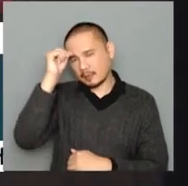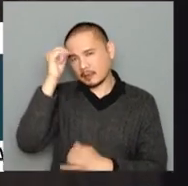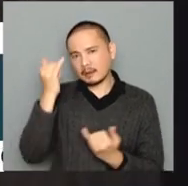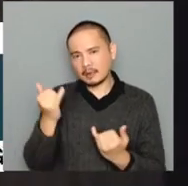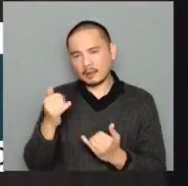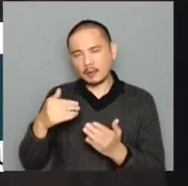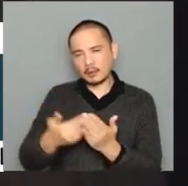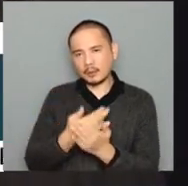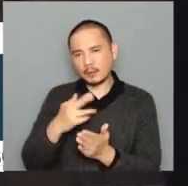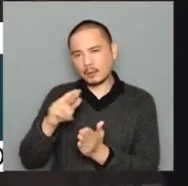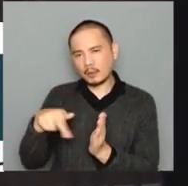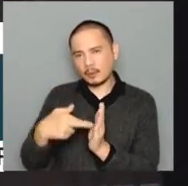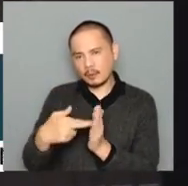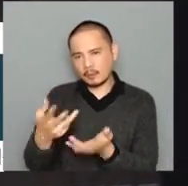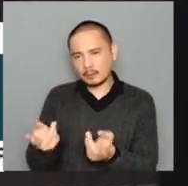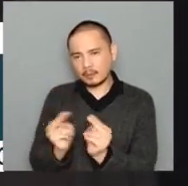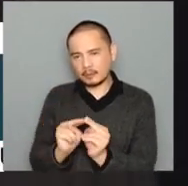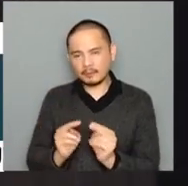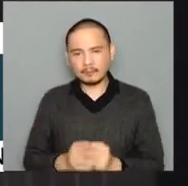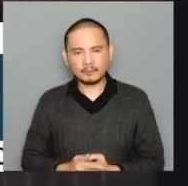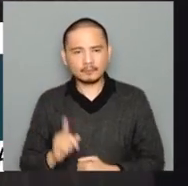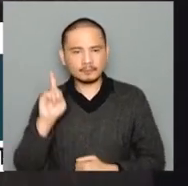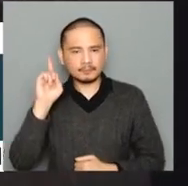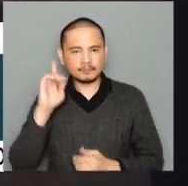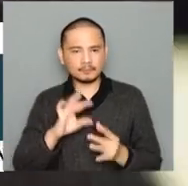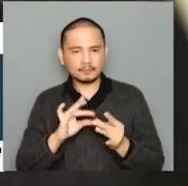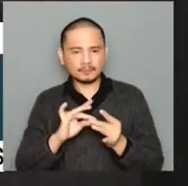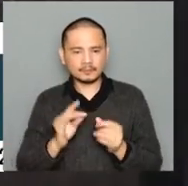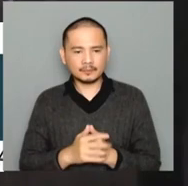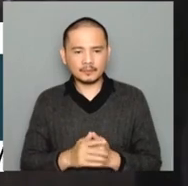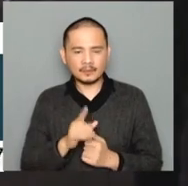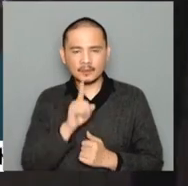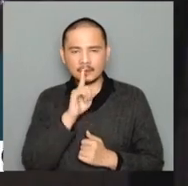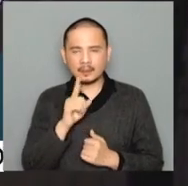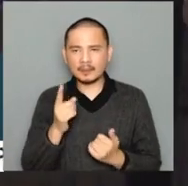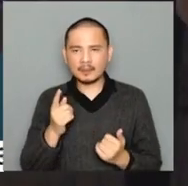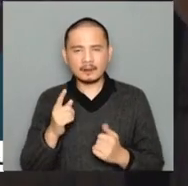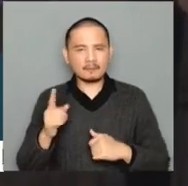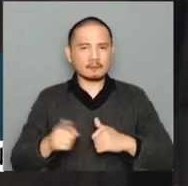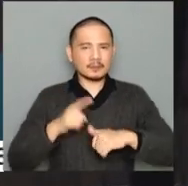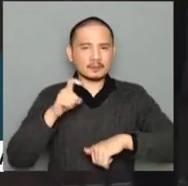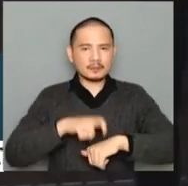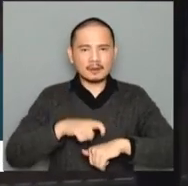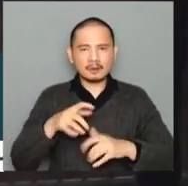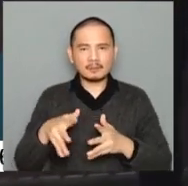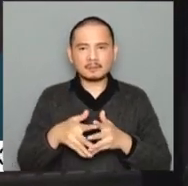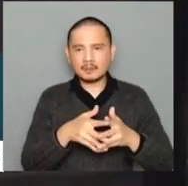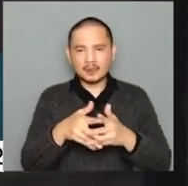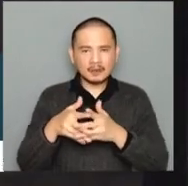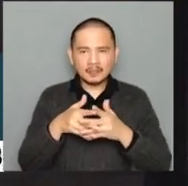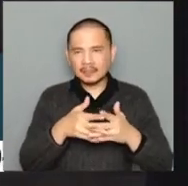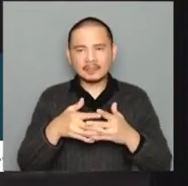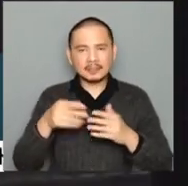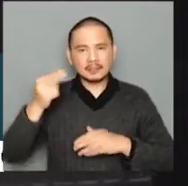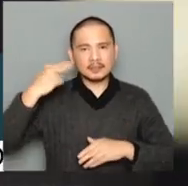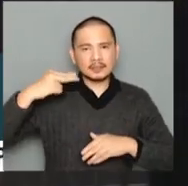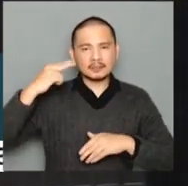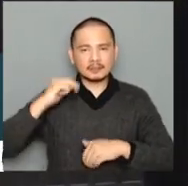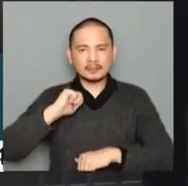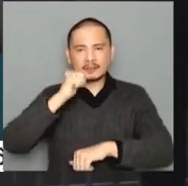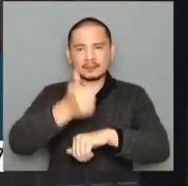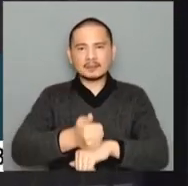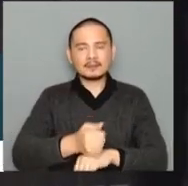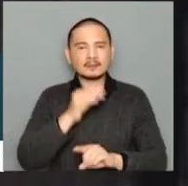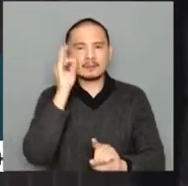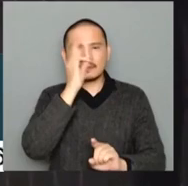was unstoppable. That we could bound a neighborhood for the first time in American history and call it Filipino Town. That we could lift up